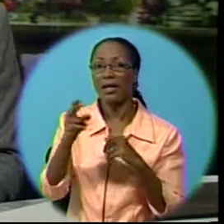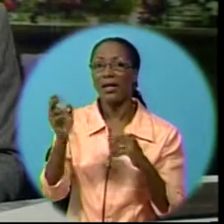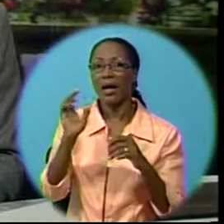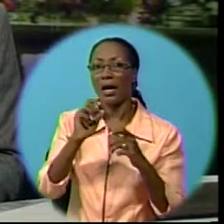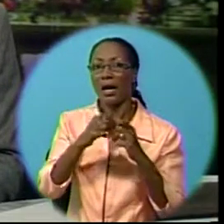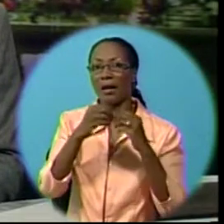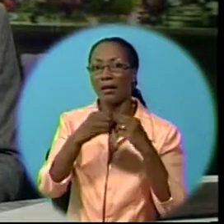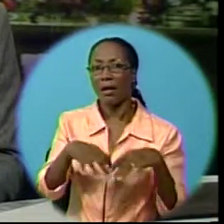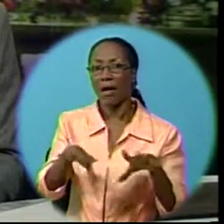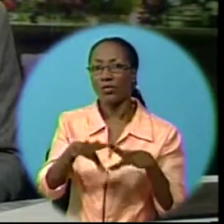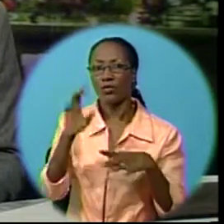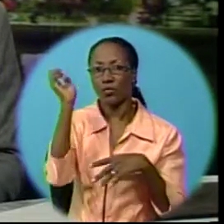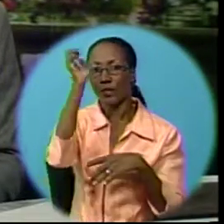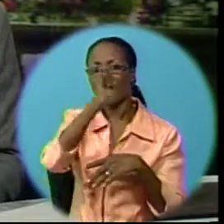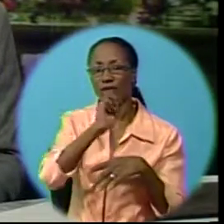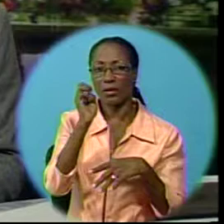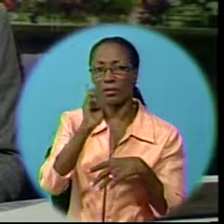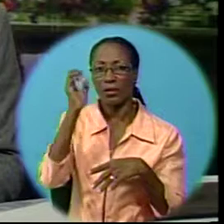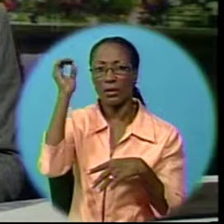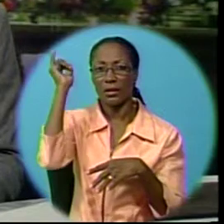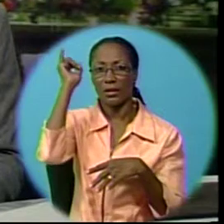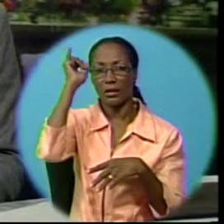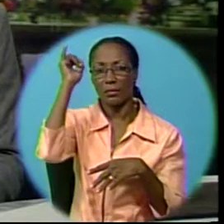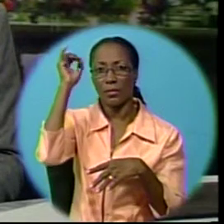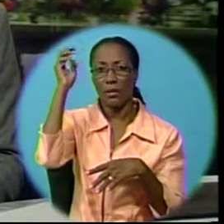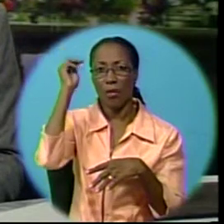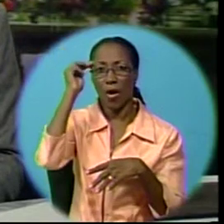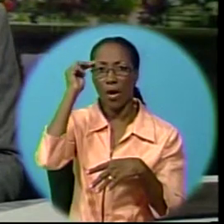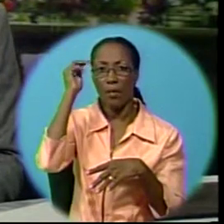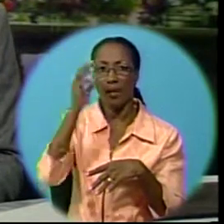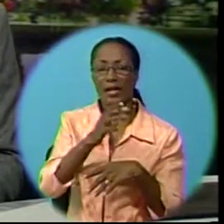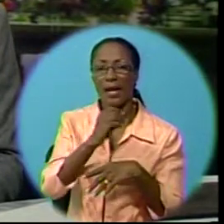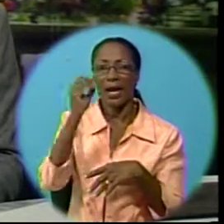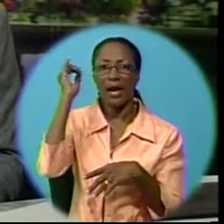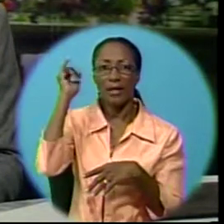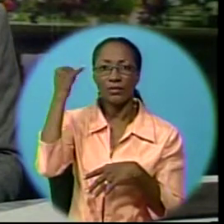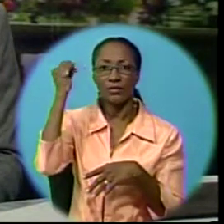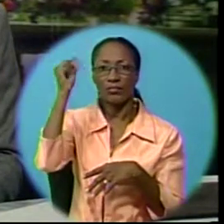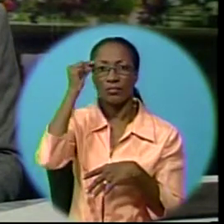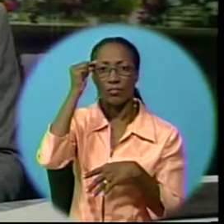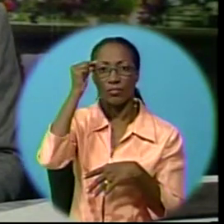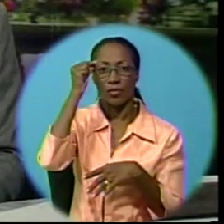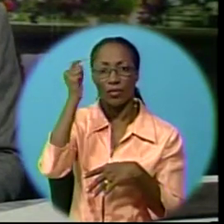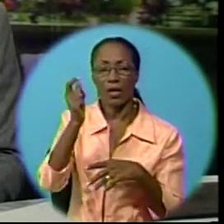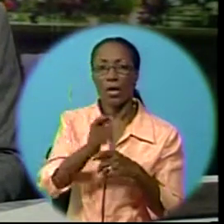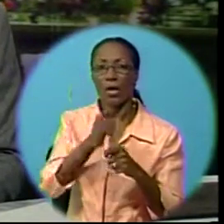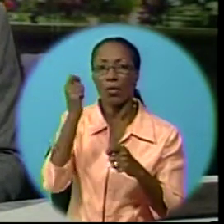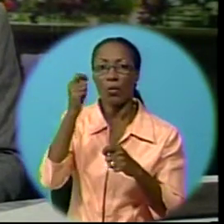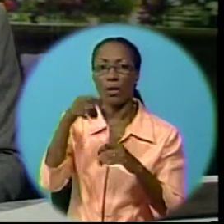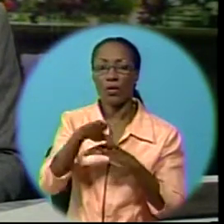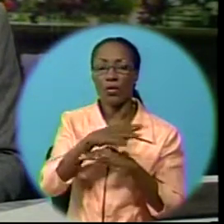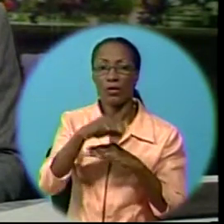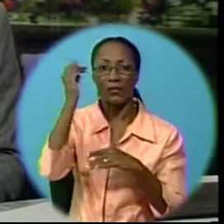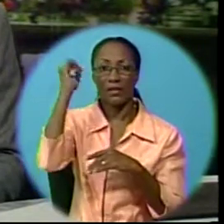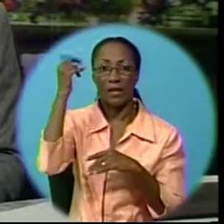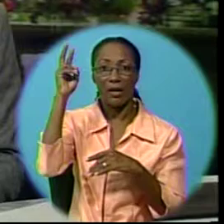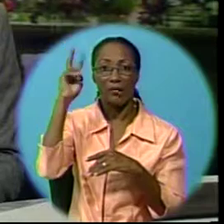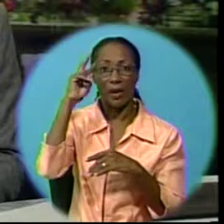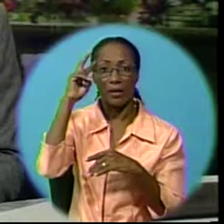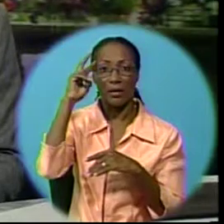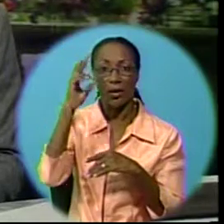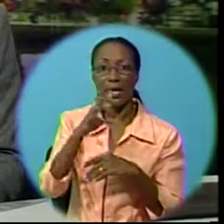In the under-15 age group, Josiah Griffith defeated New Yorker Jack Vanderhorst in 3 straight before being dumped